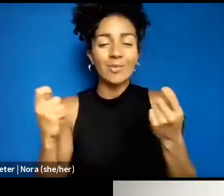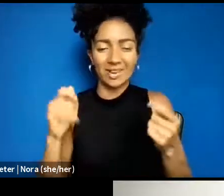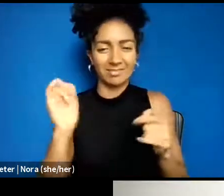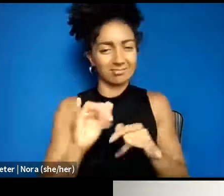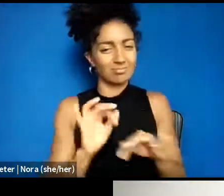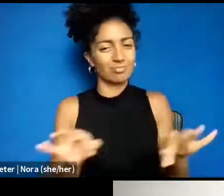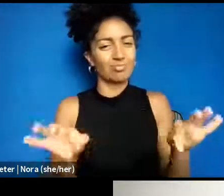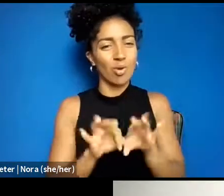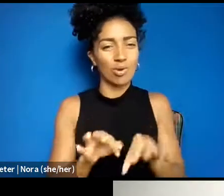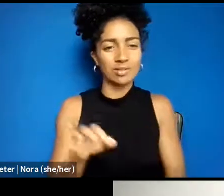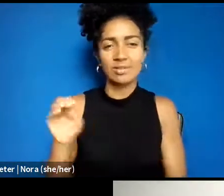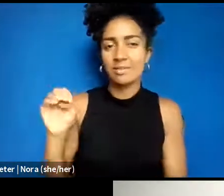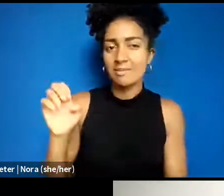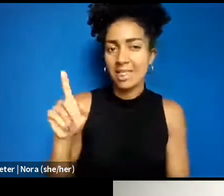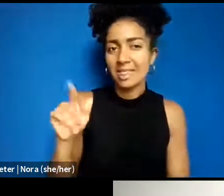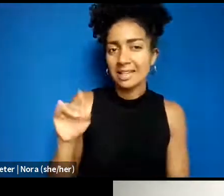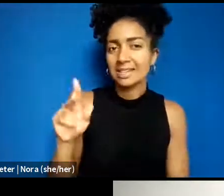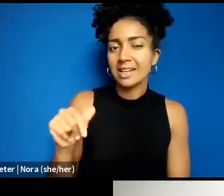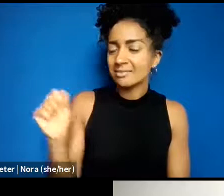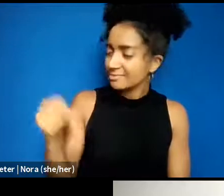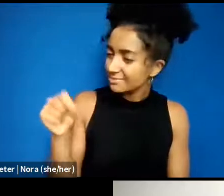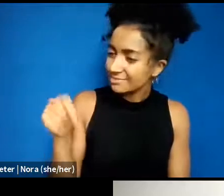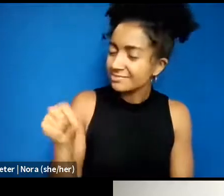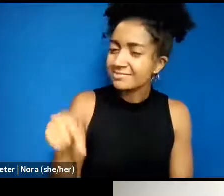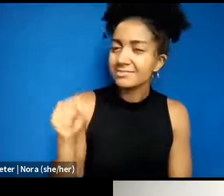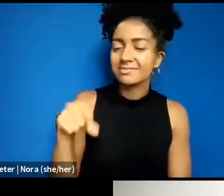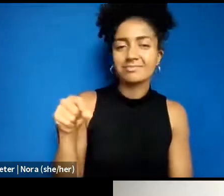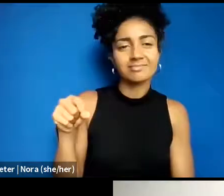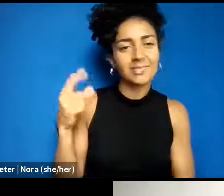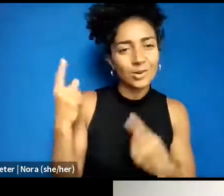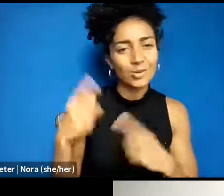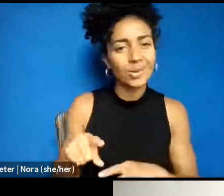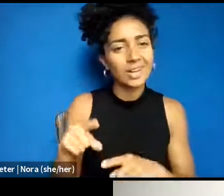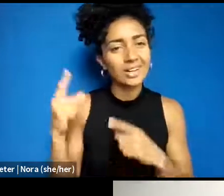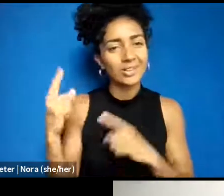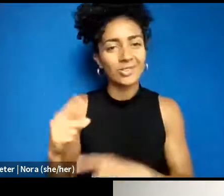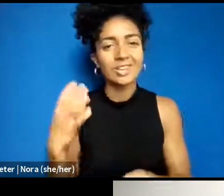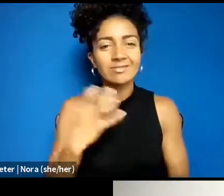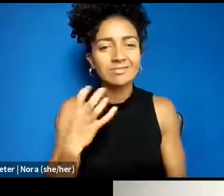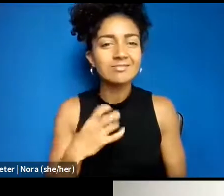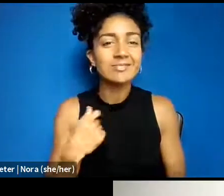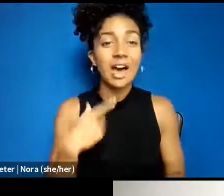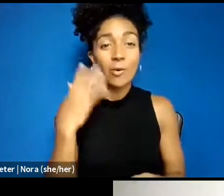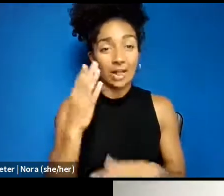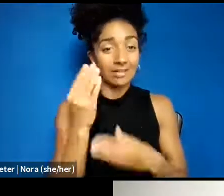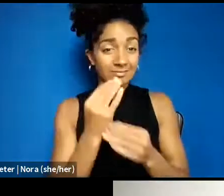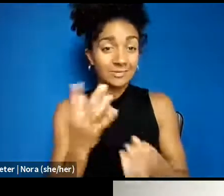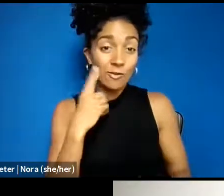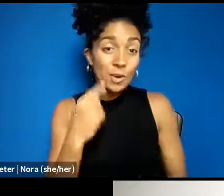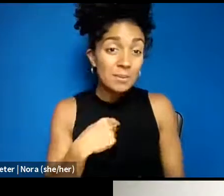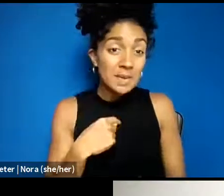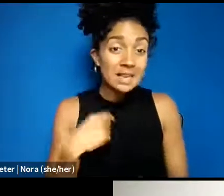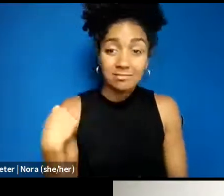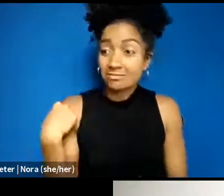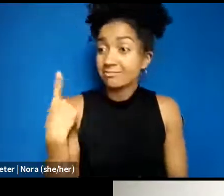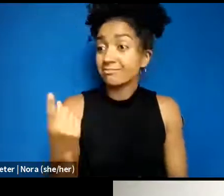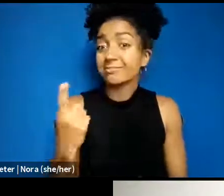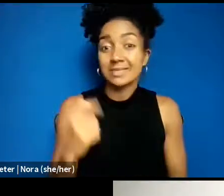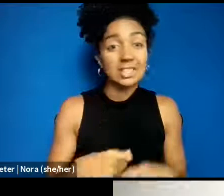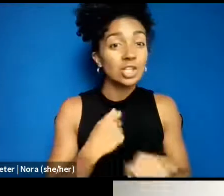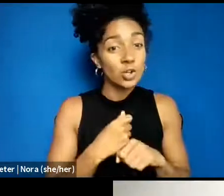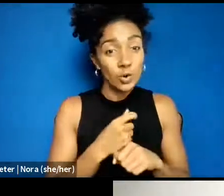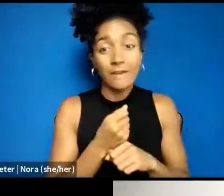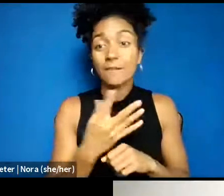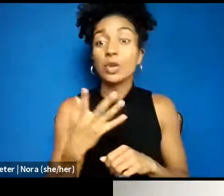Agreed. And I will say for me, I have definitely over the last year I've burnt out a couple